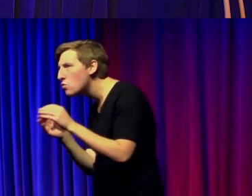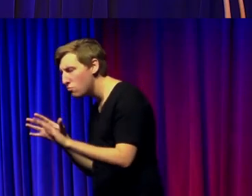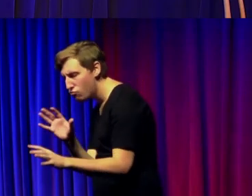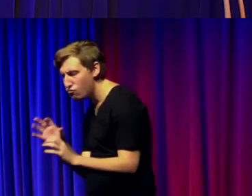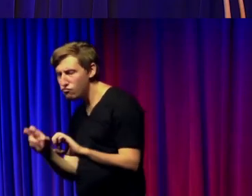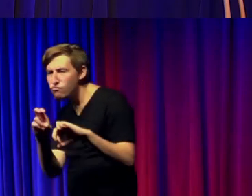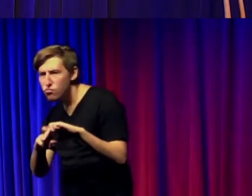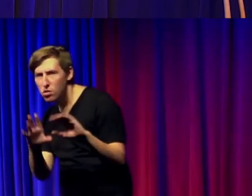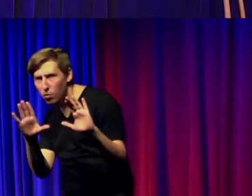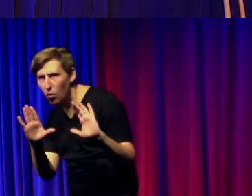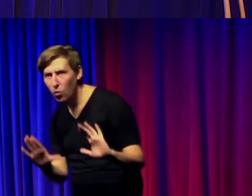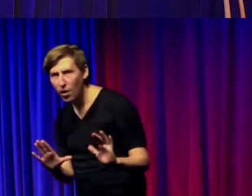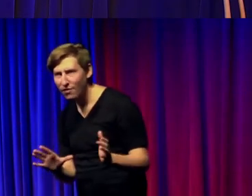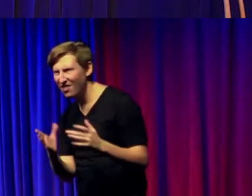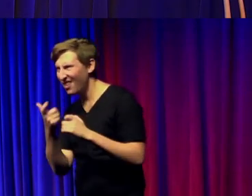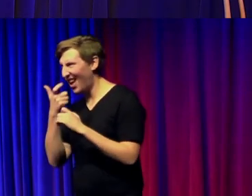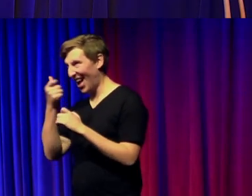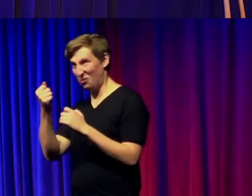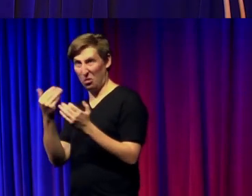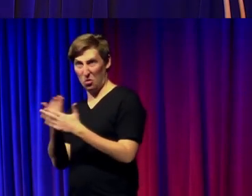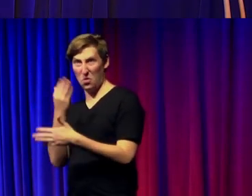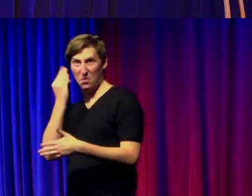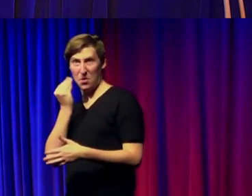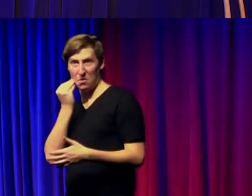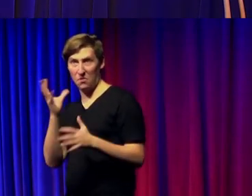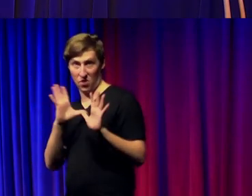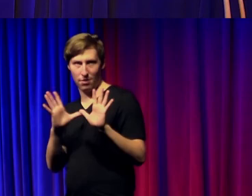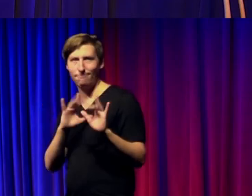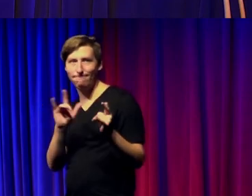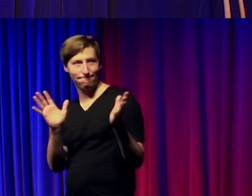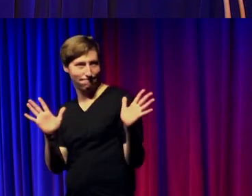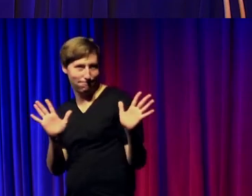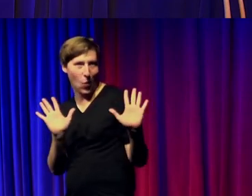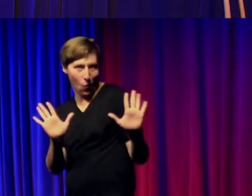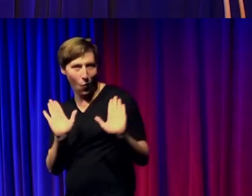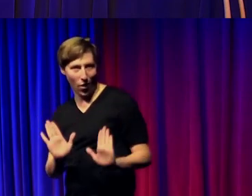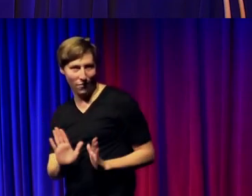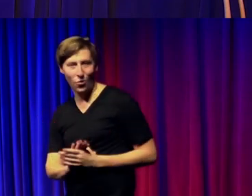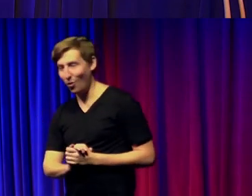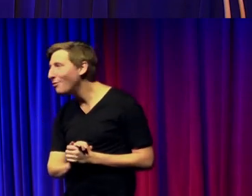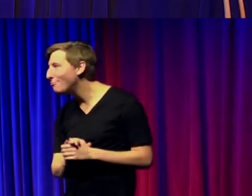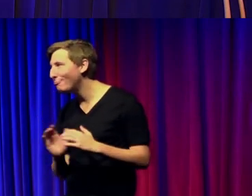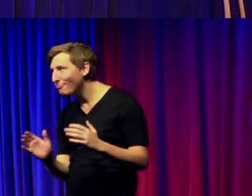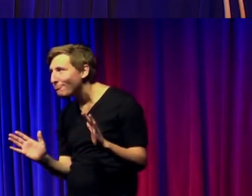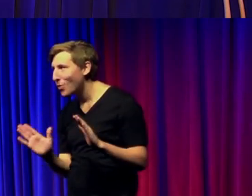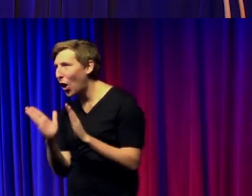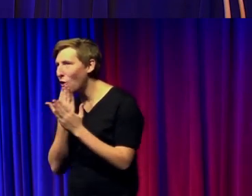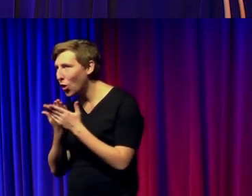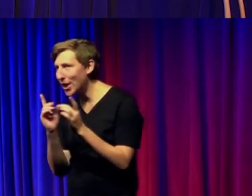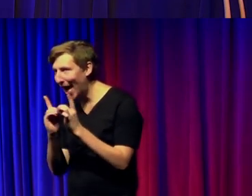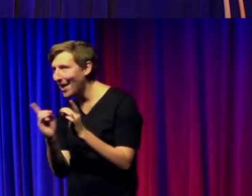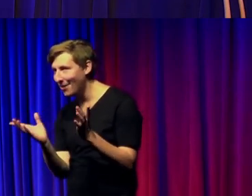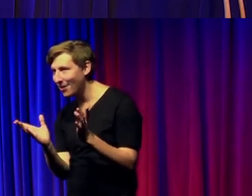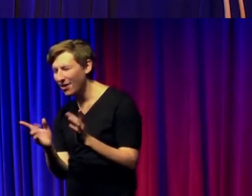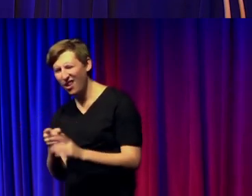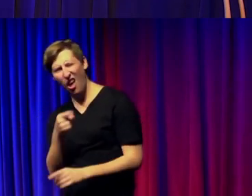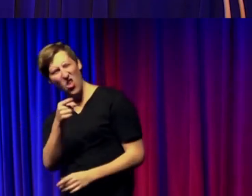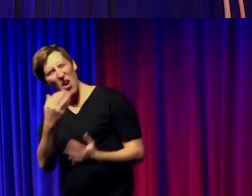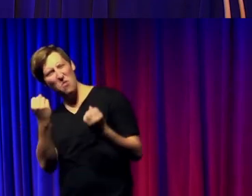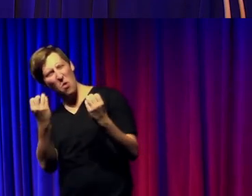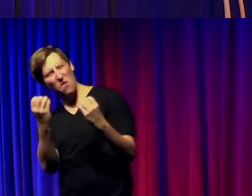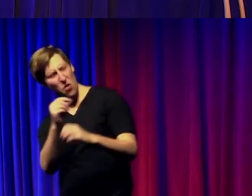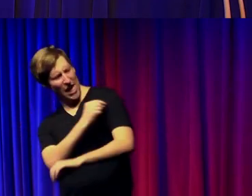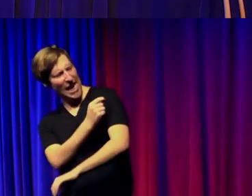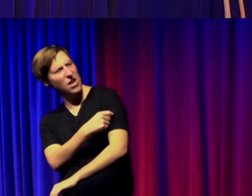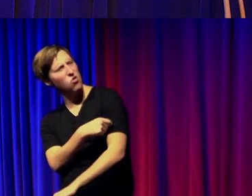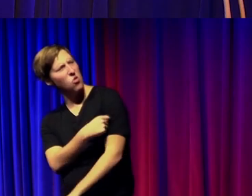incredible food, and like a very interesting new experience for me. Great, loving it. Stefano, great job. So then, I was like, you know what, you've got a lot of great tattoos.